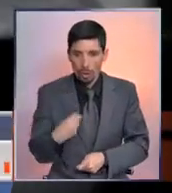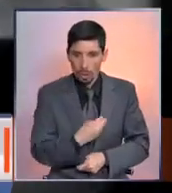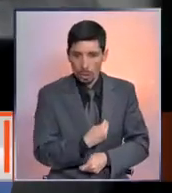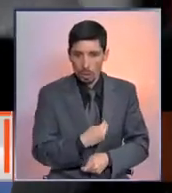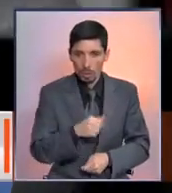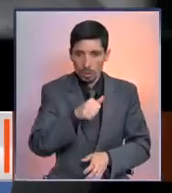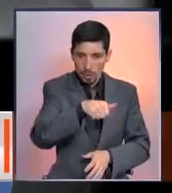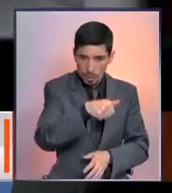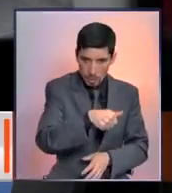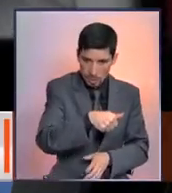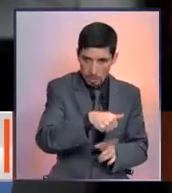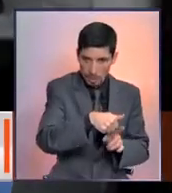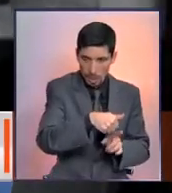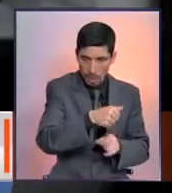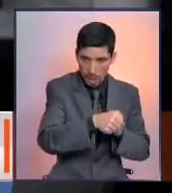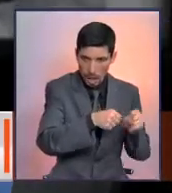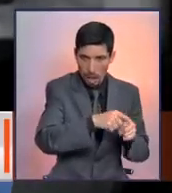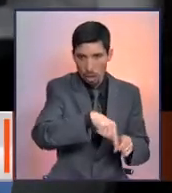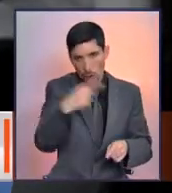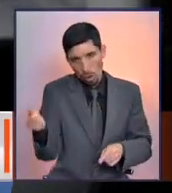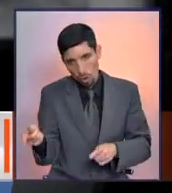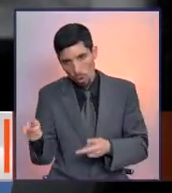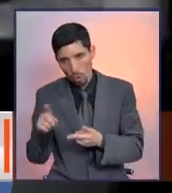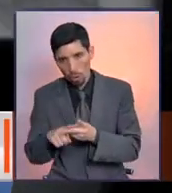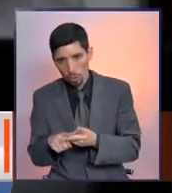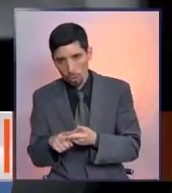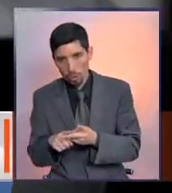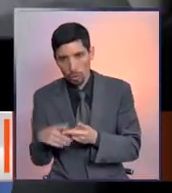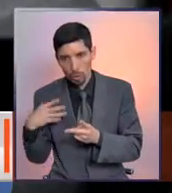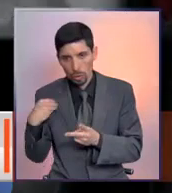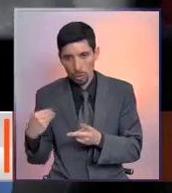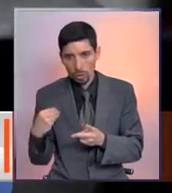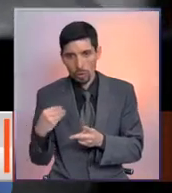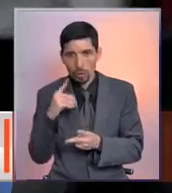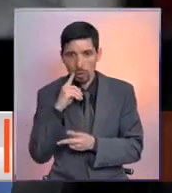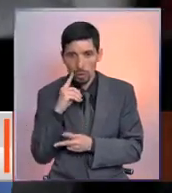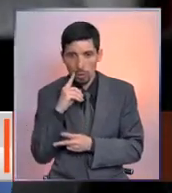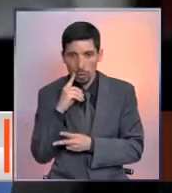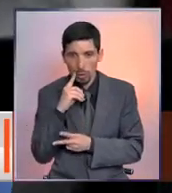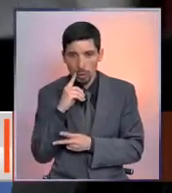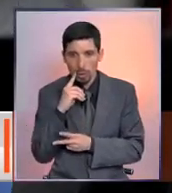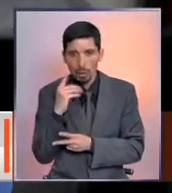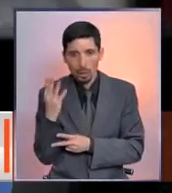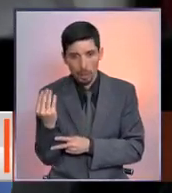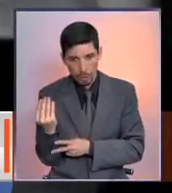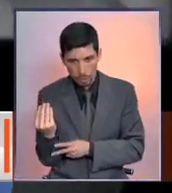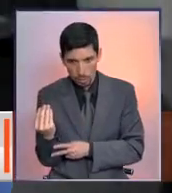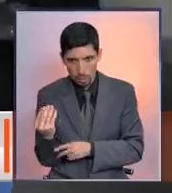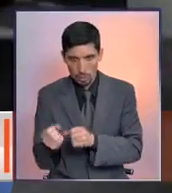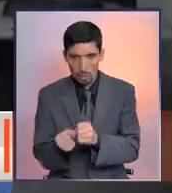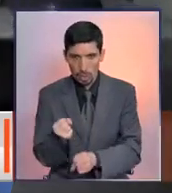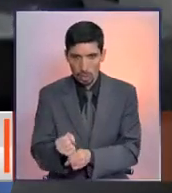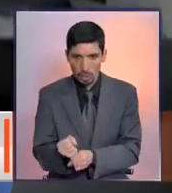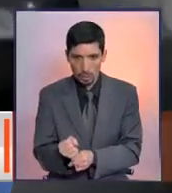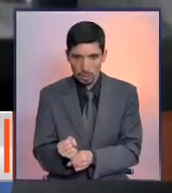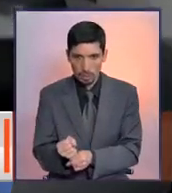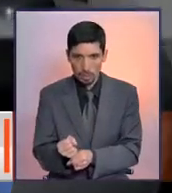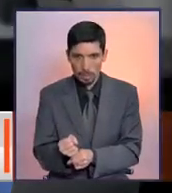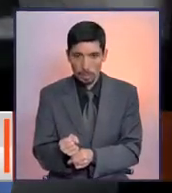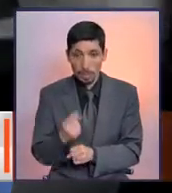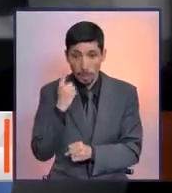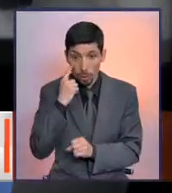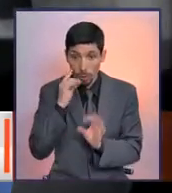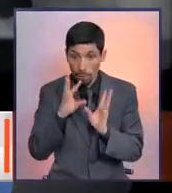boys. My older son is 16 years old and the younger one is 14 years old. Do you know